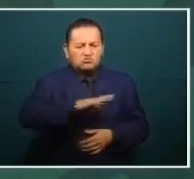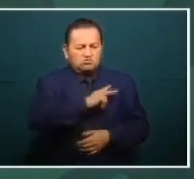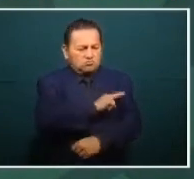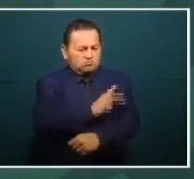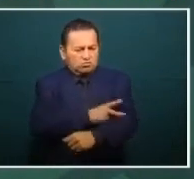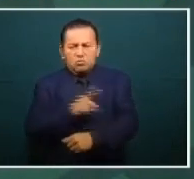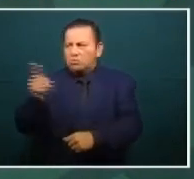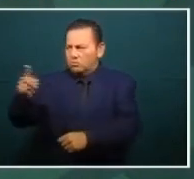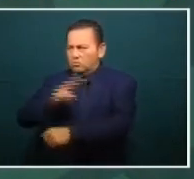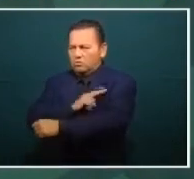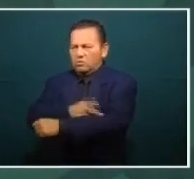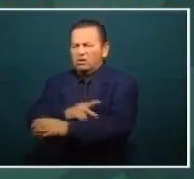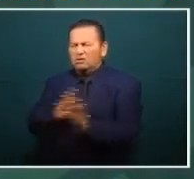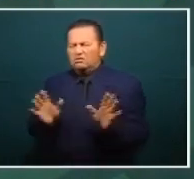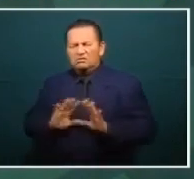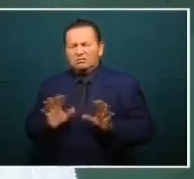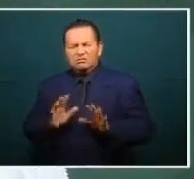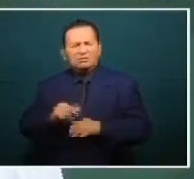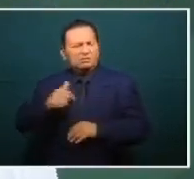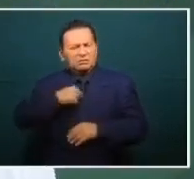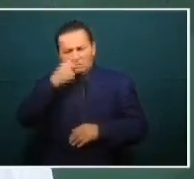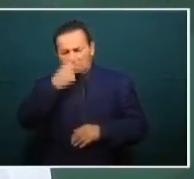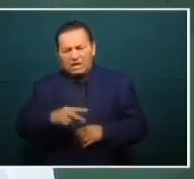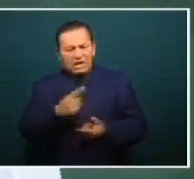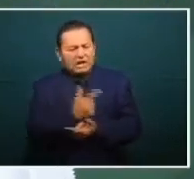in power wars.